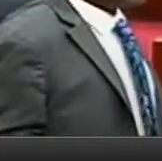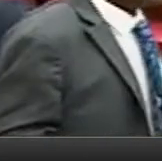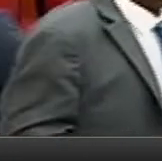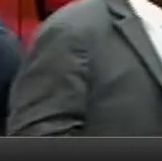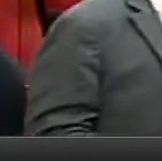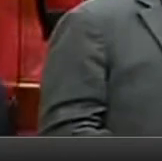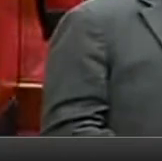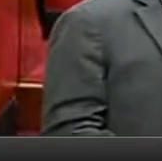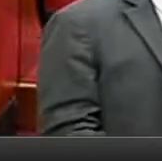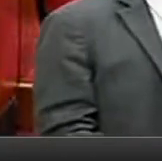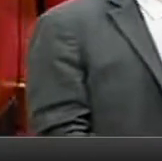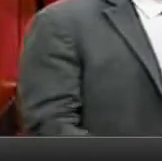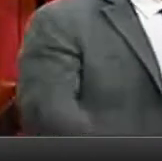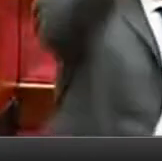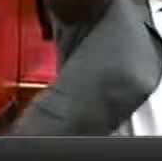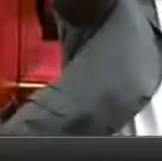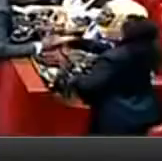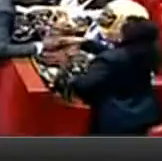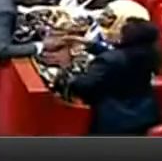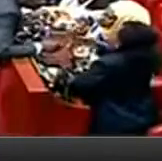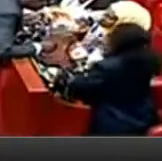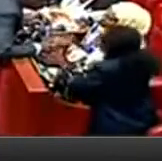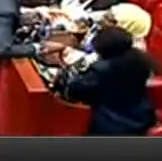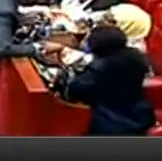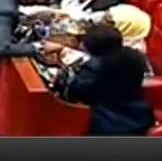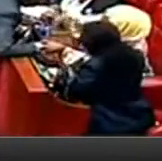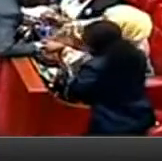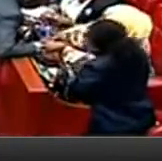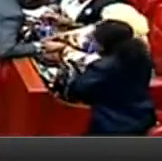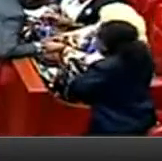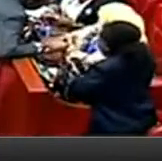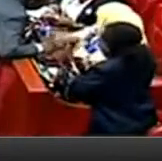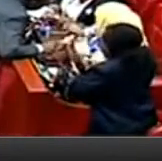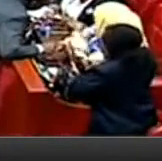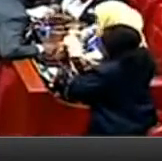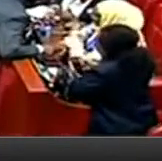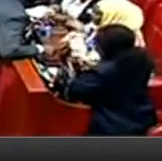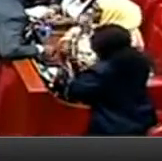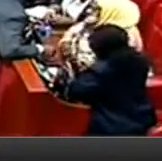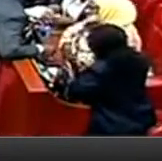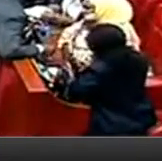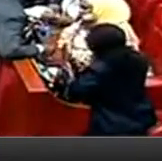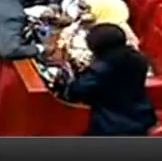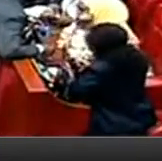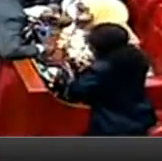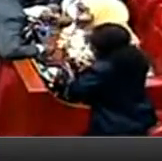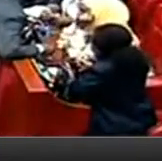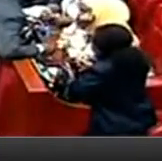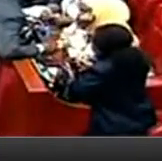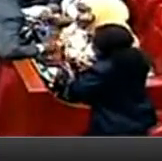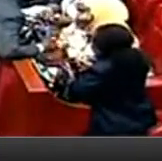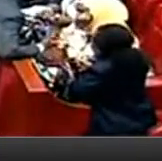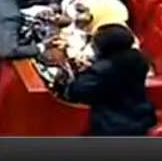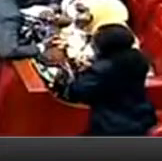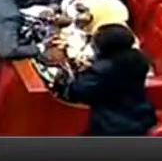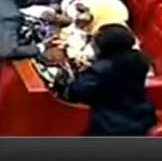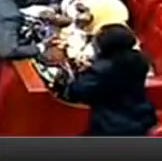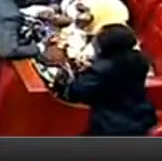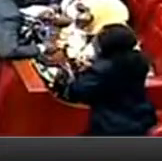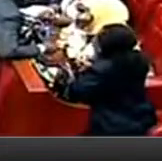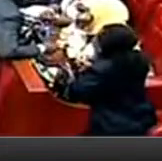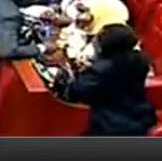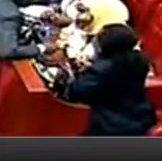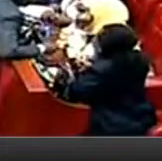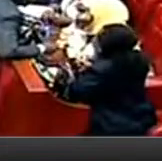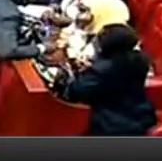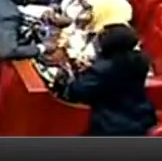the leader of the Majority Party. As Senate Deputy Speaker, Professor Kindiki deputized the Senate Speaker in presiding